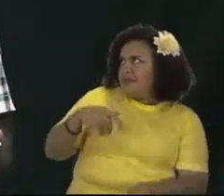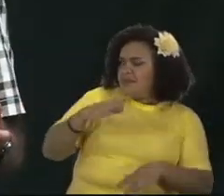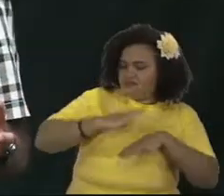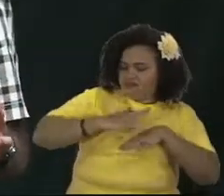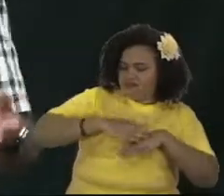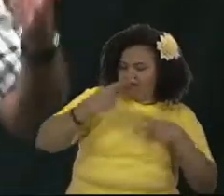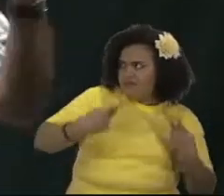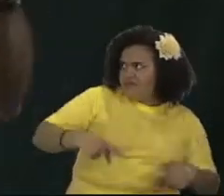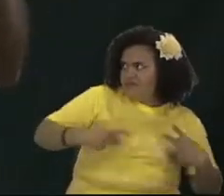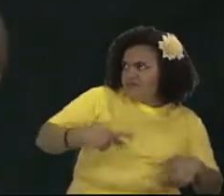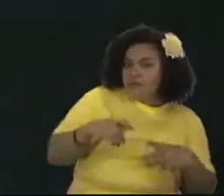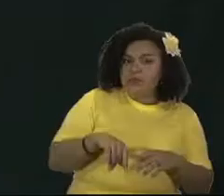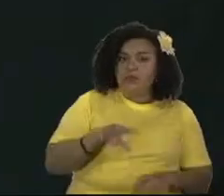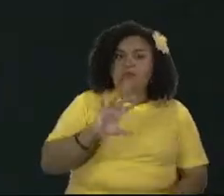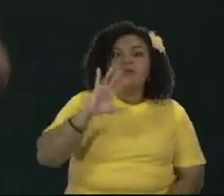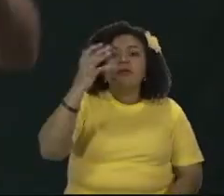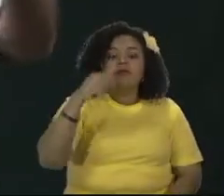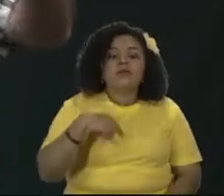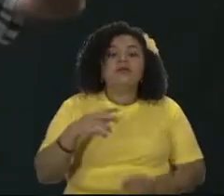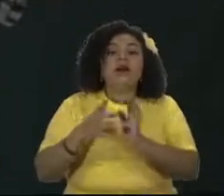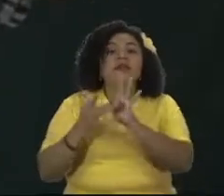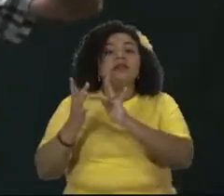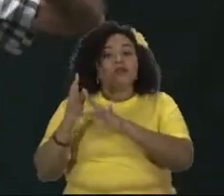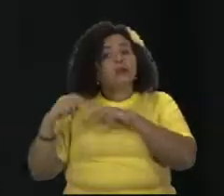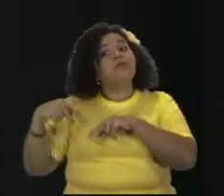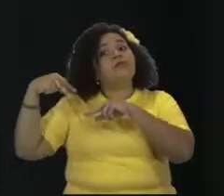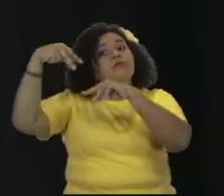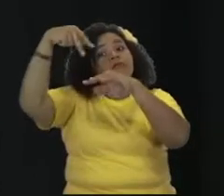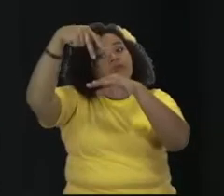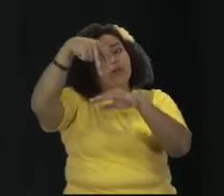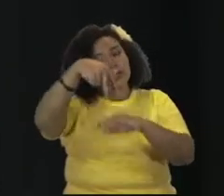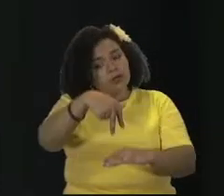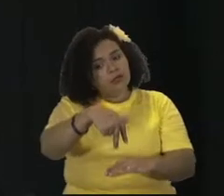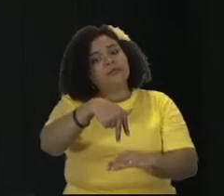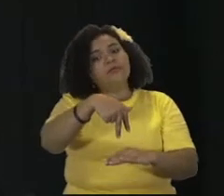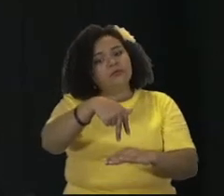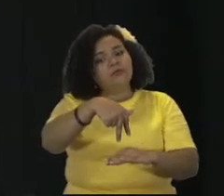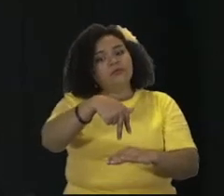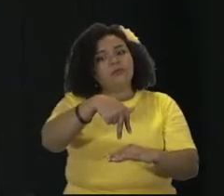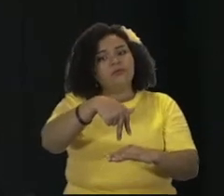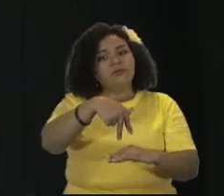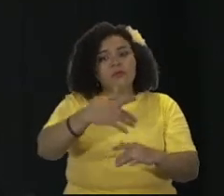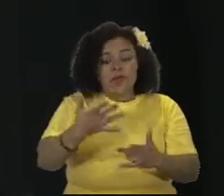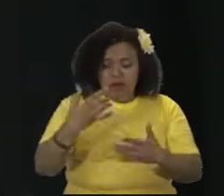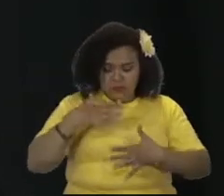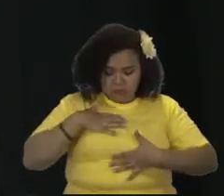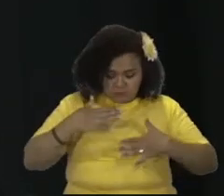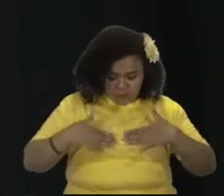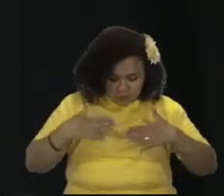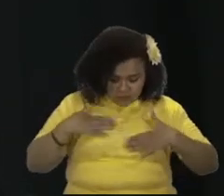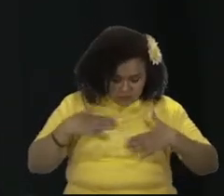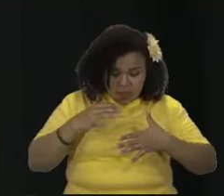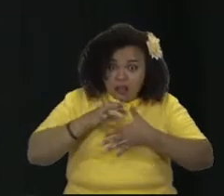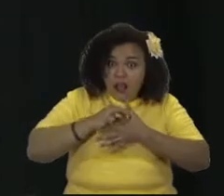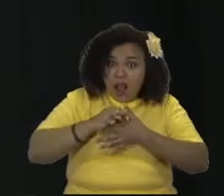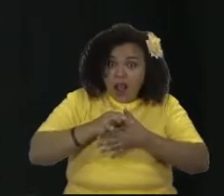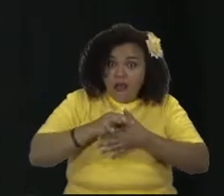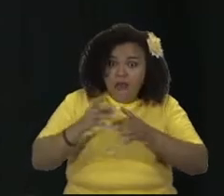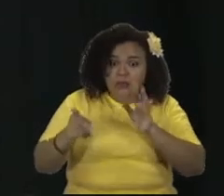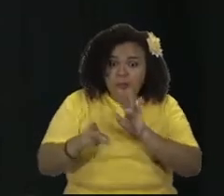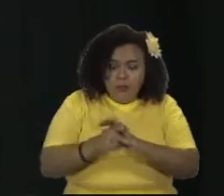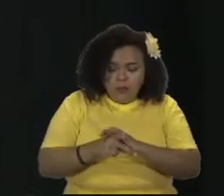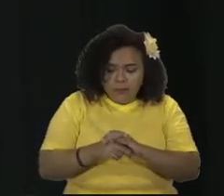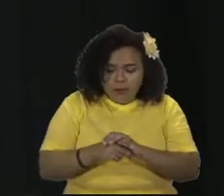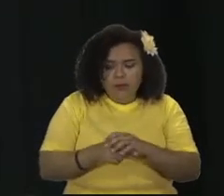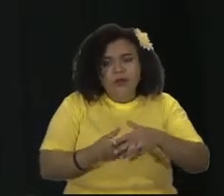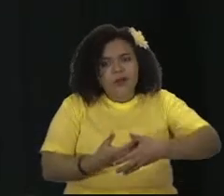and Eve, Jesus came, He Himself became human, the Creator became the